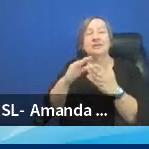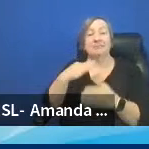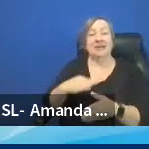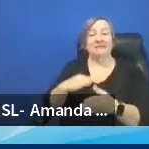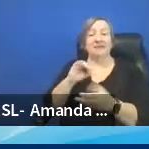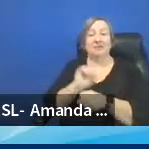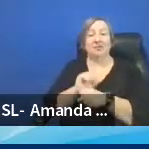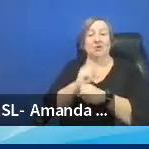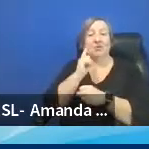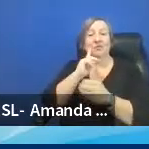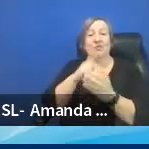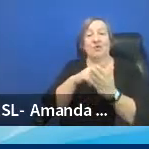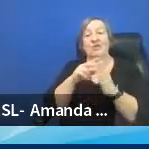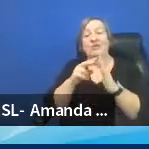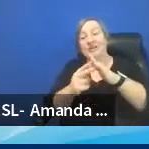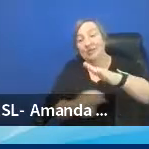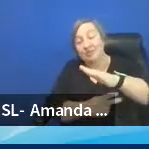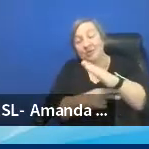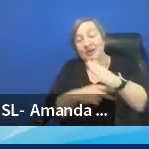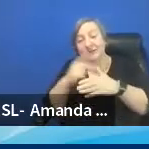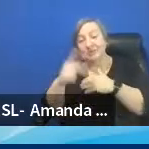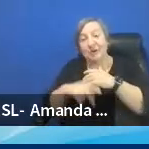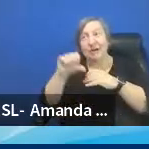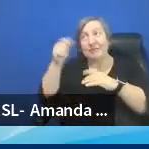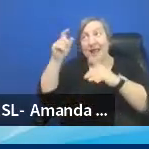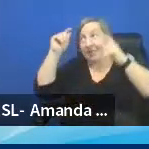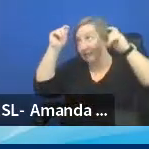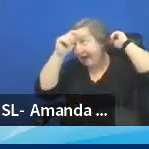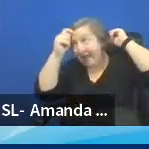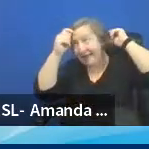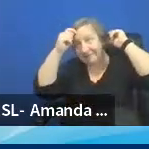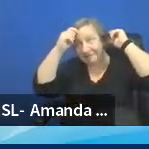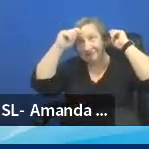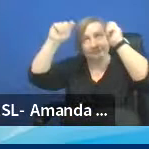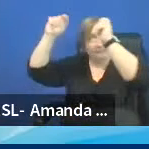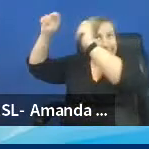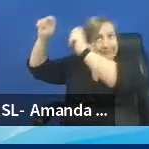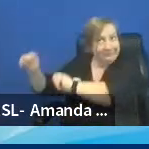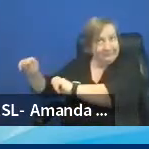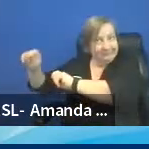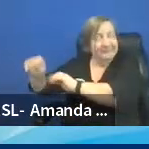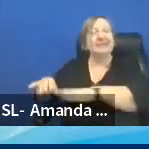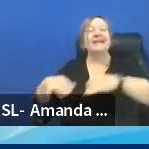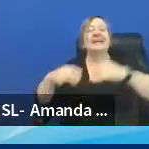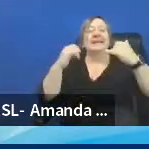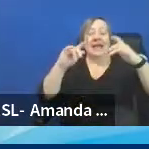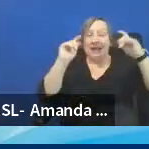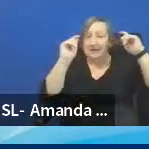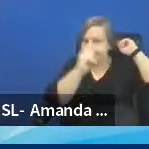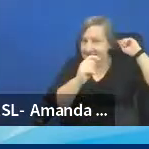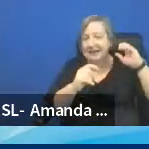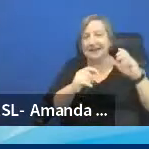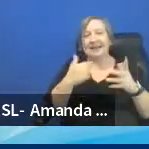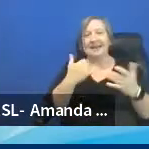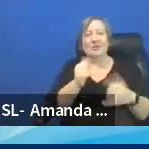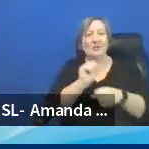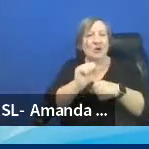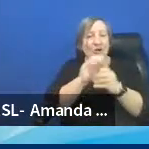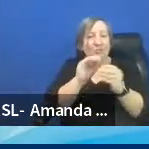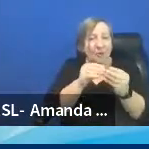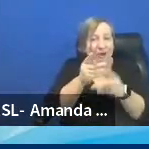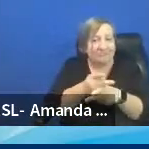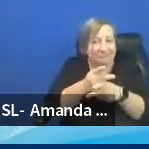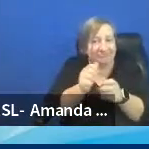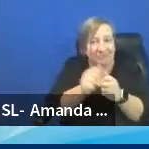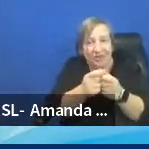Bridge program and taking off my other hats. So I appreciate having the time to have worked more closely with you all. And I'm so pleased